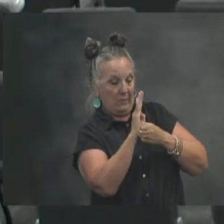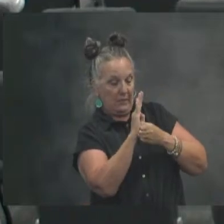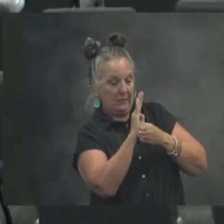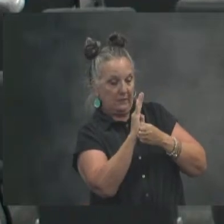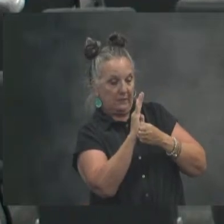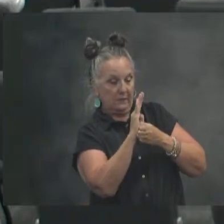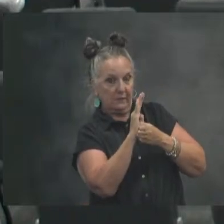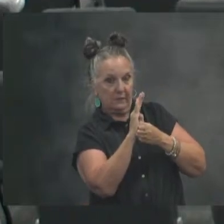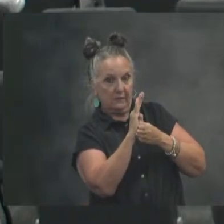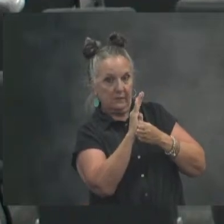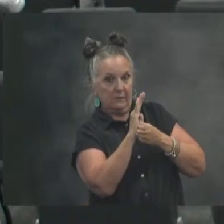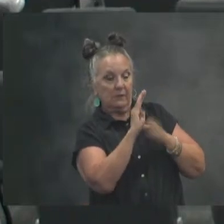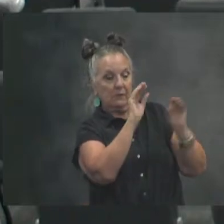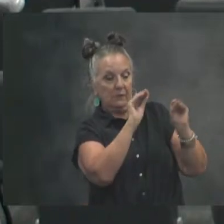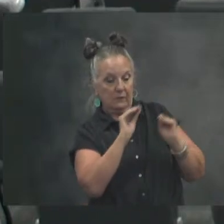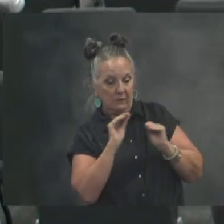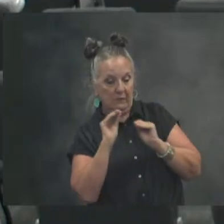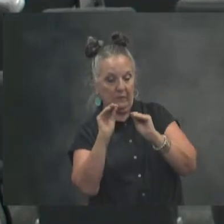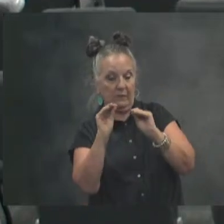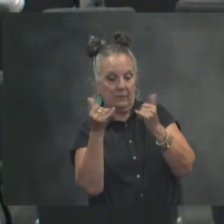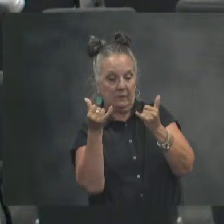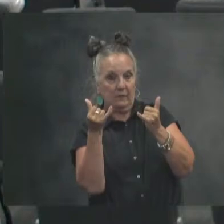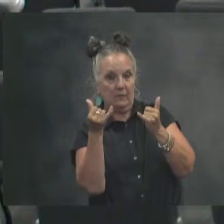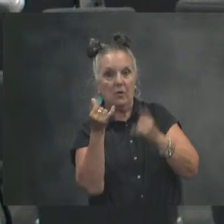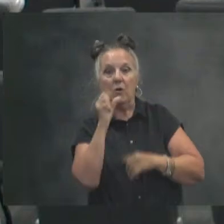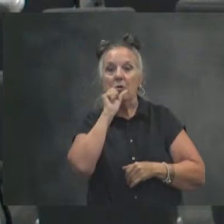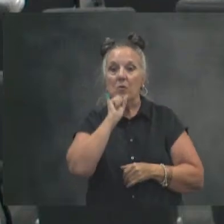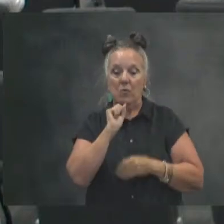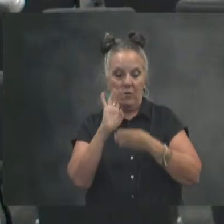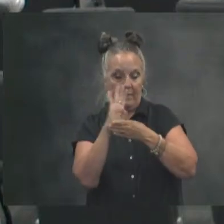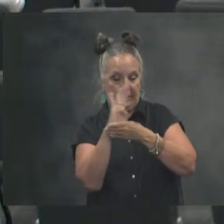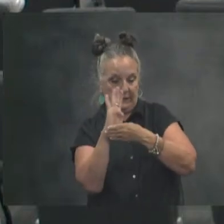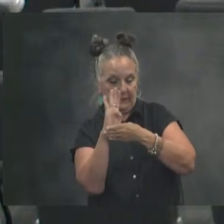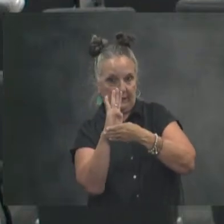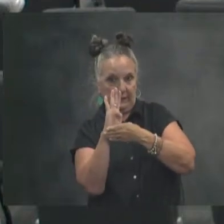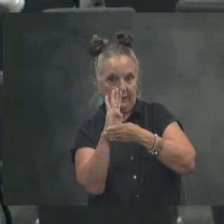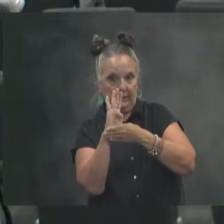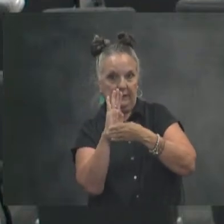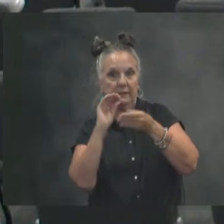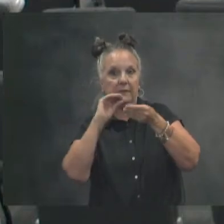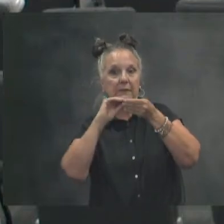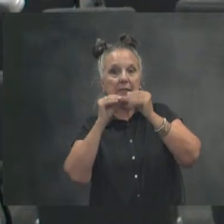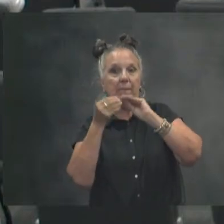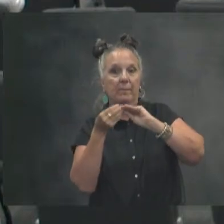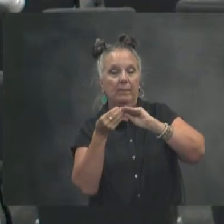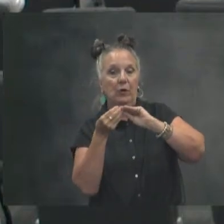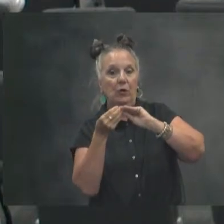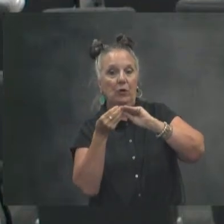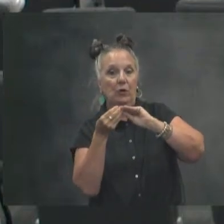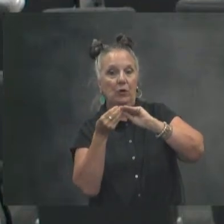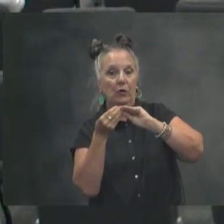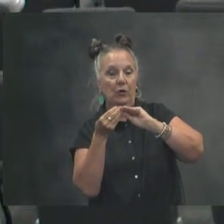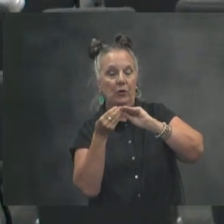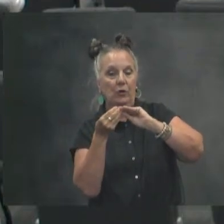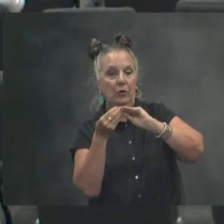business to To old business. old business number